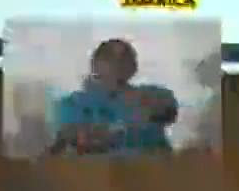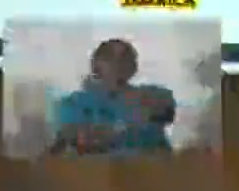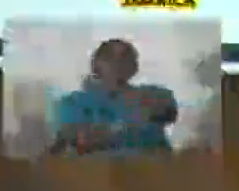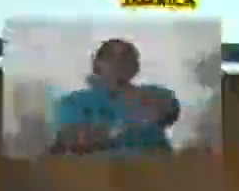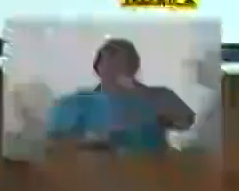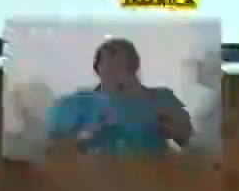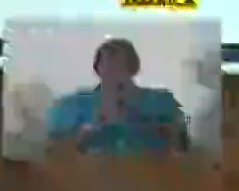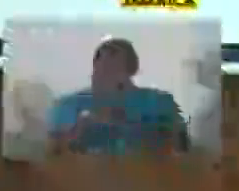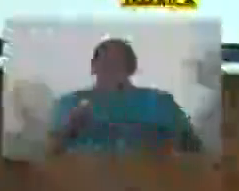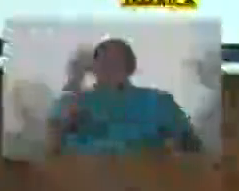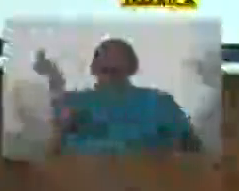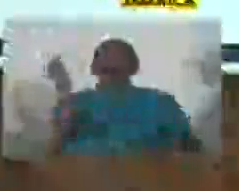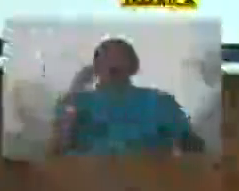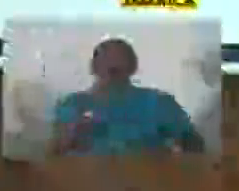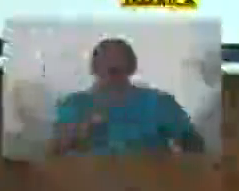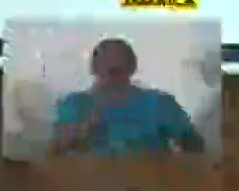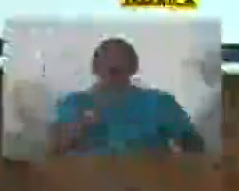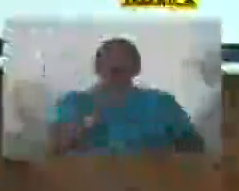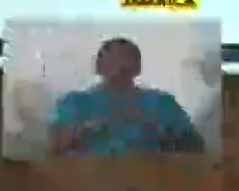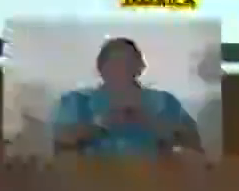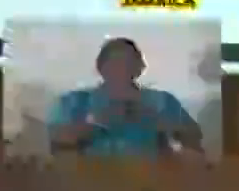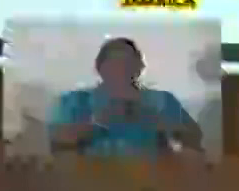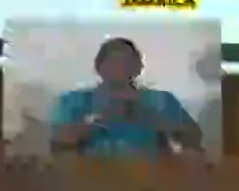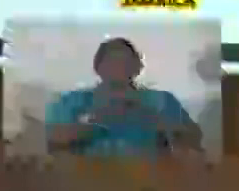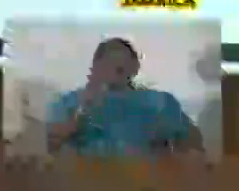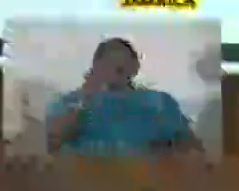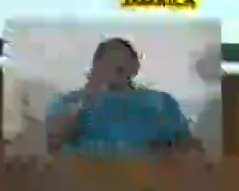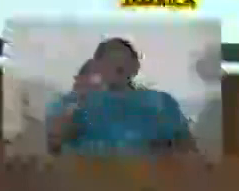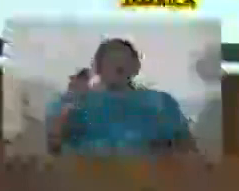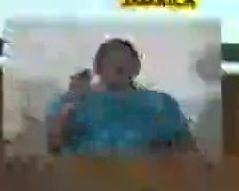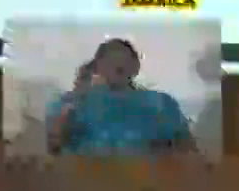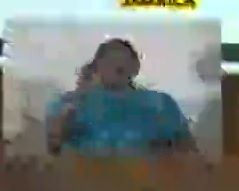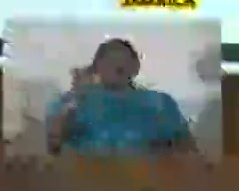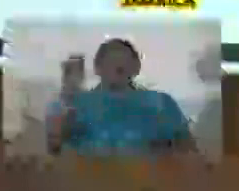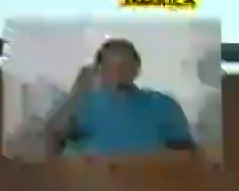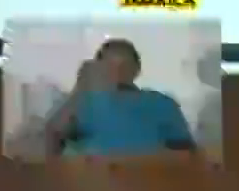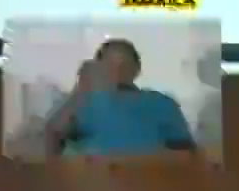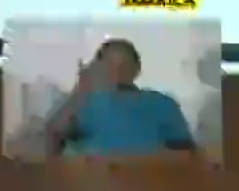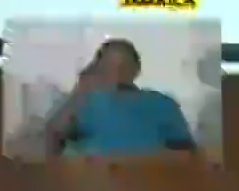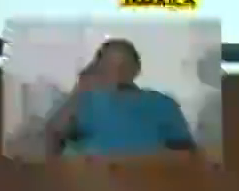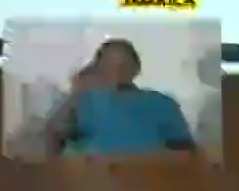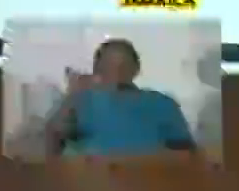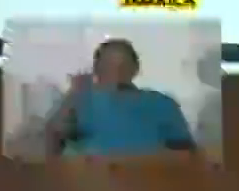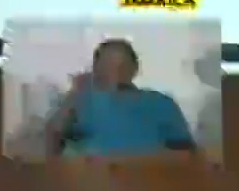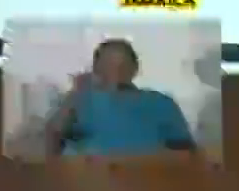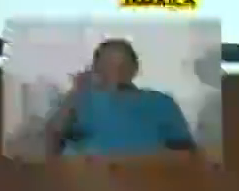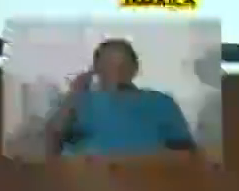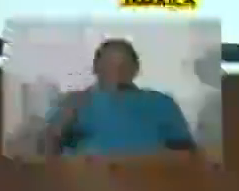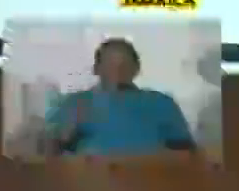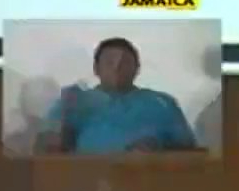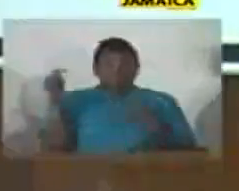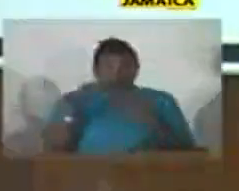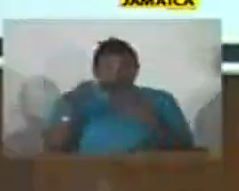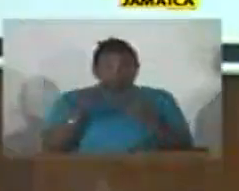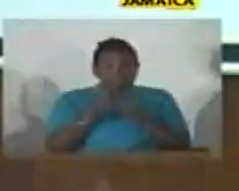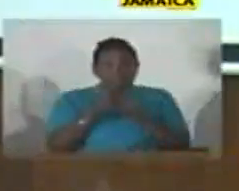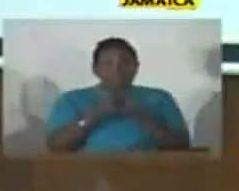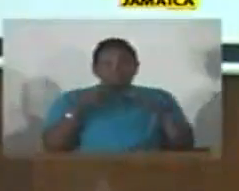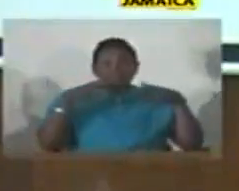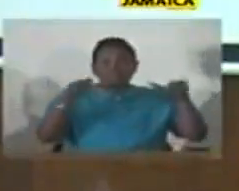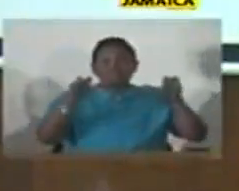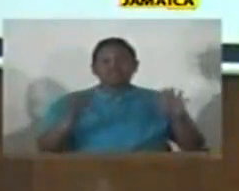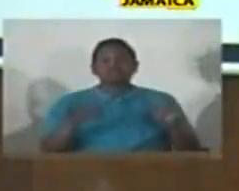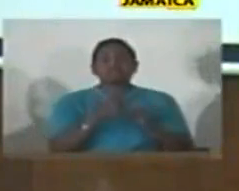the company Caribbean Bamboo Pulp and Paper Limited. This